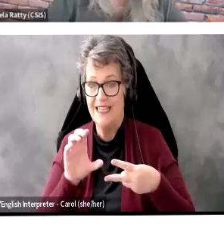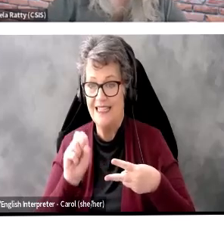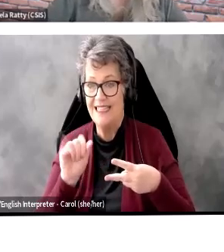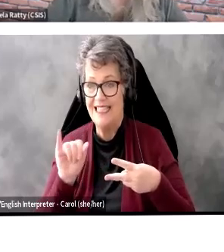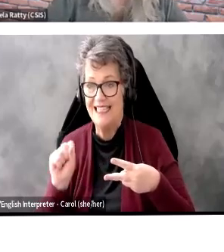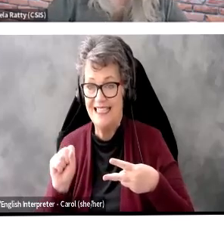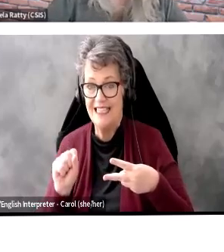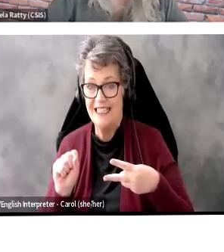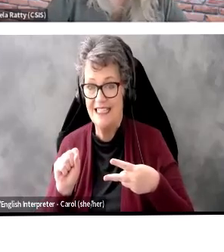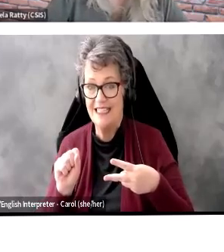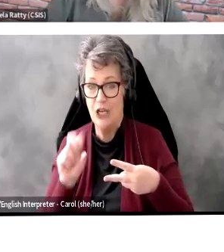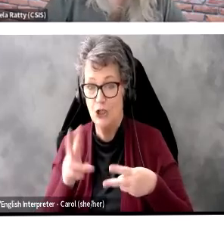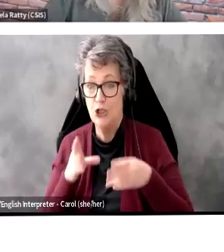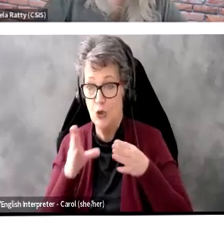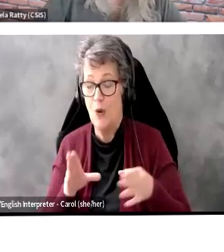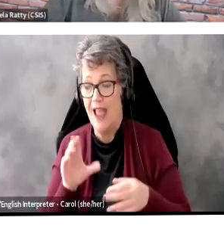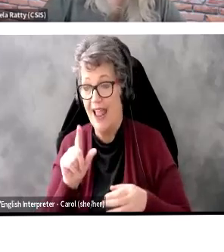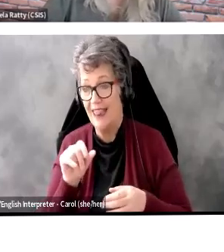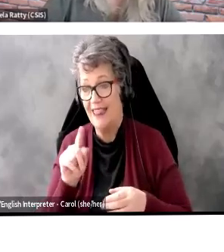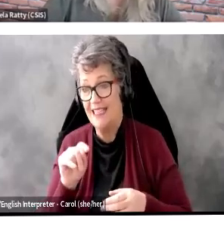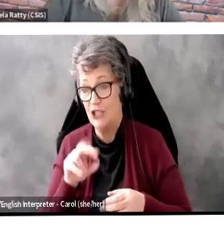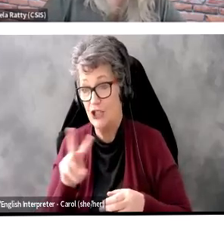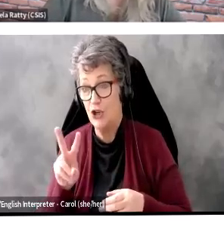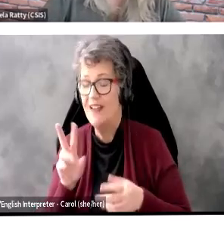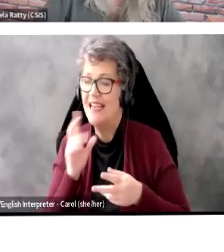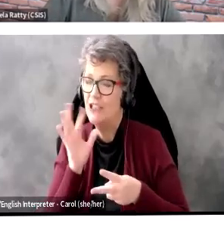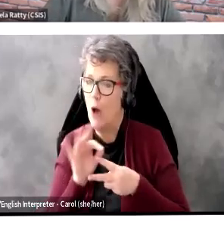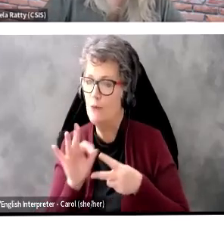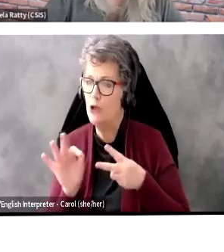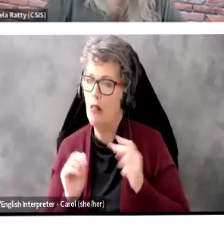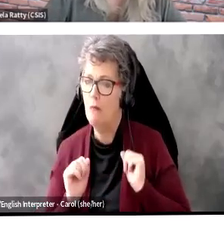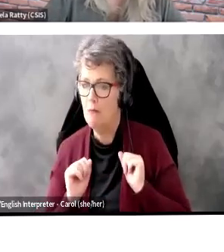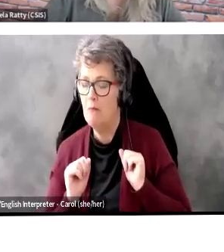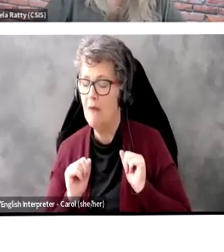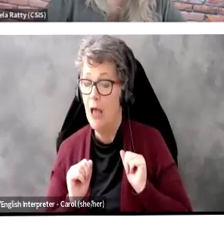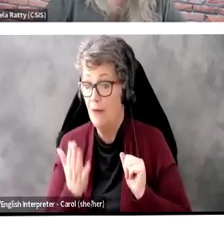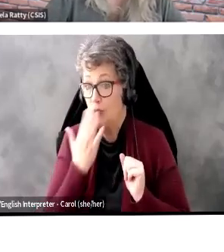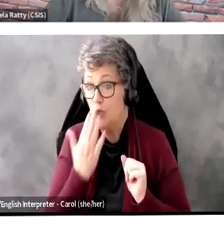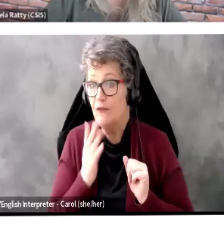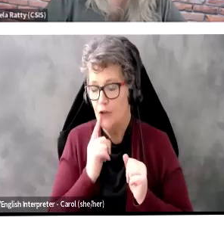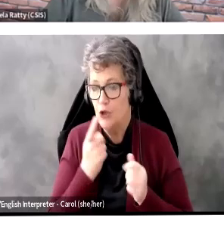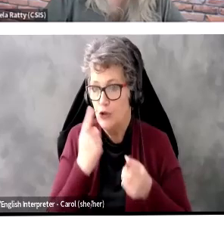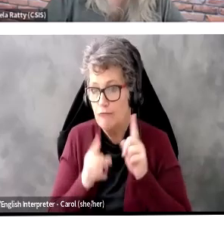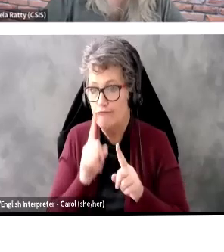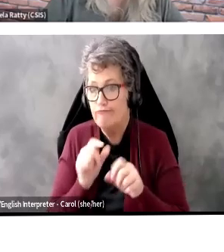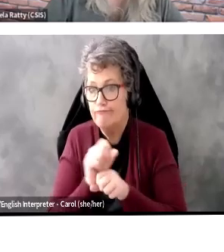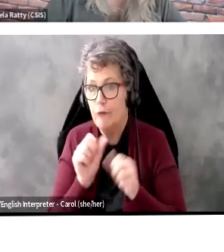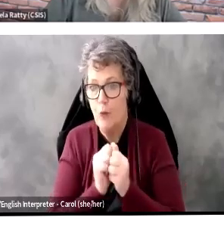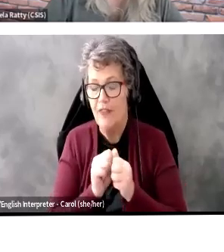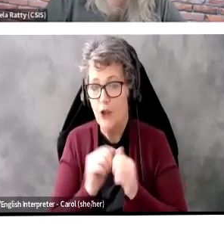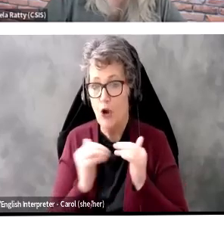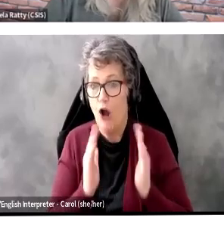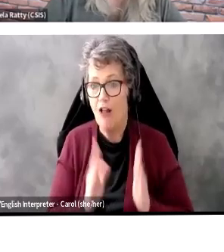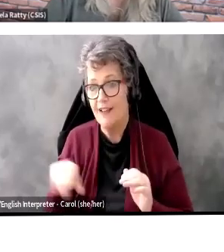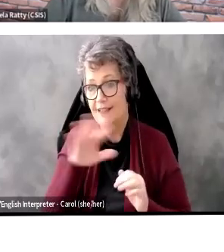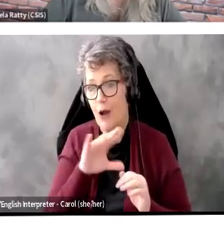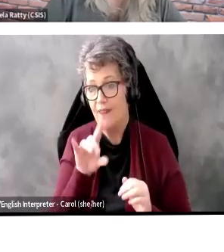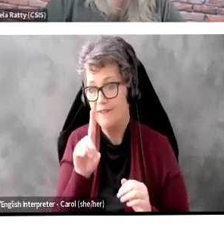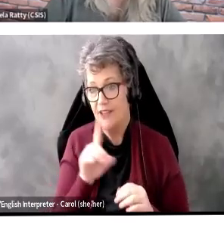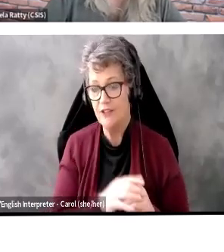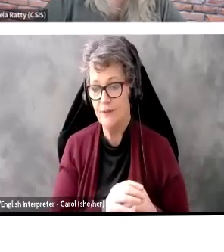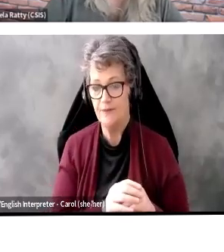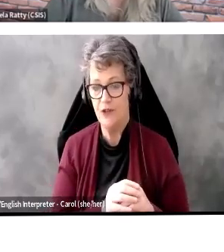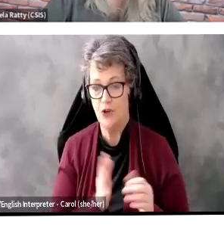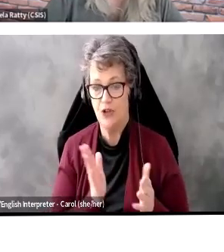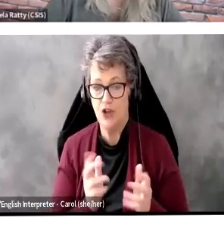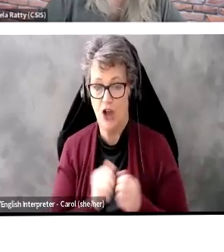listserv. That's an optional listserv, but it is a good resource for you to be able to collaborate with your colleagues out in the field. You can talk